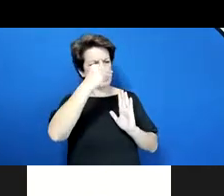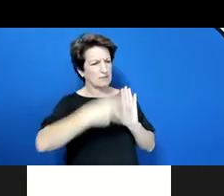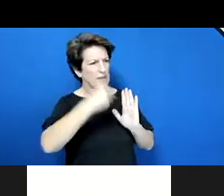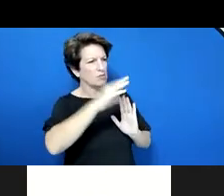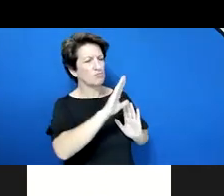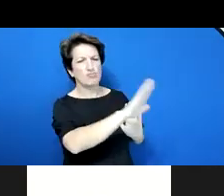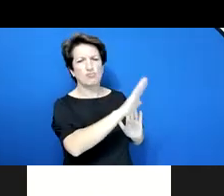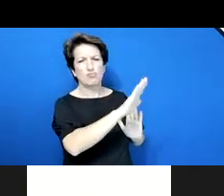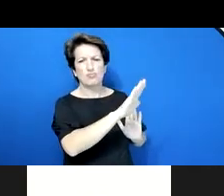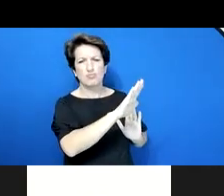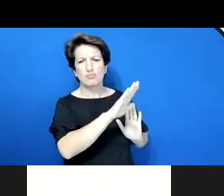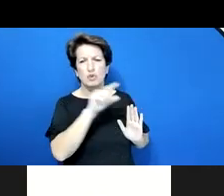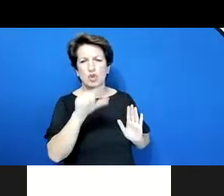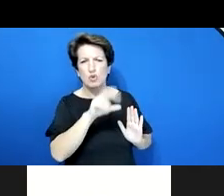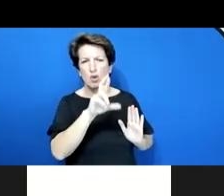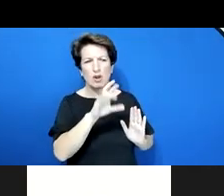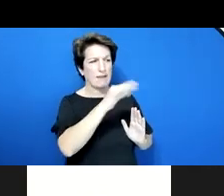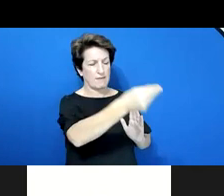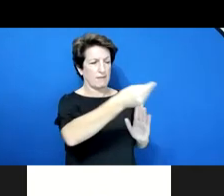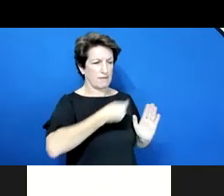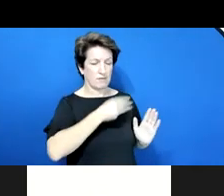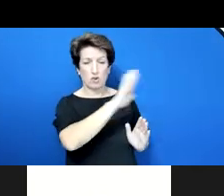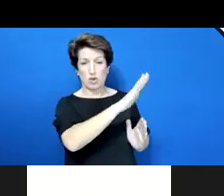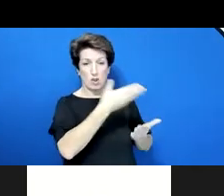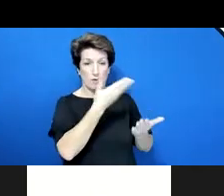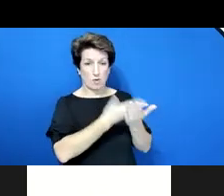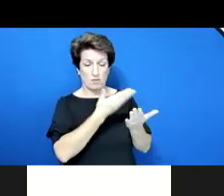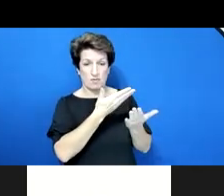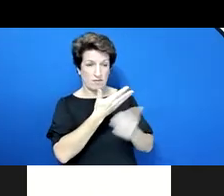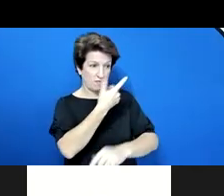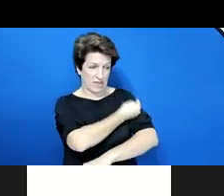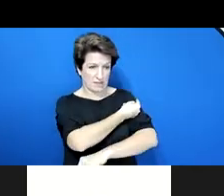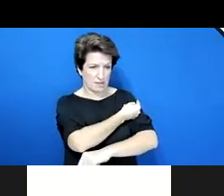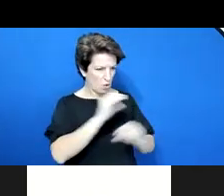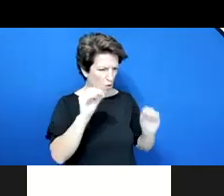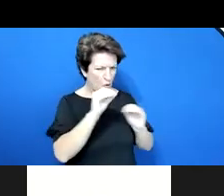to? If a client provides a proof of vaccine without the QR code, what do we do?